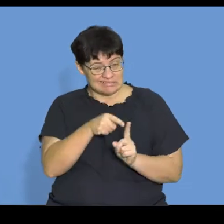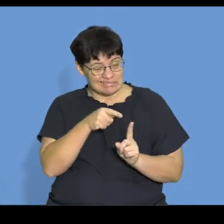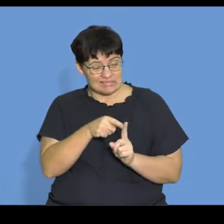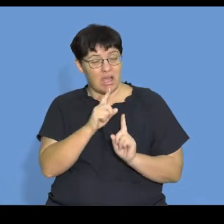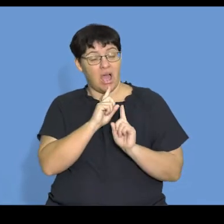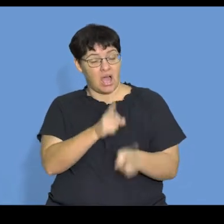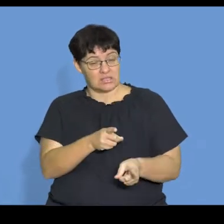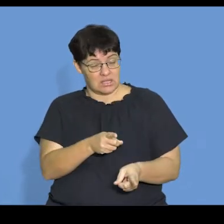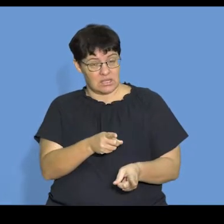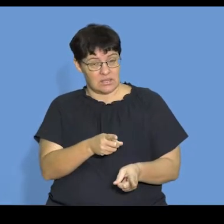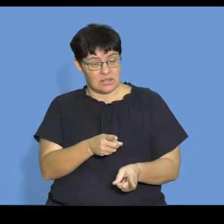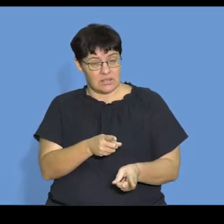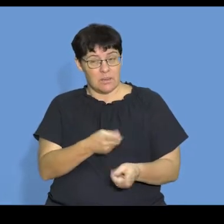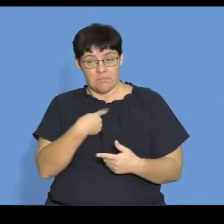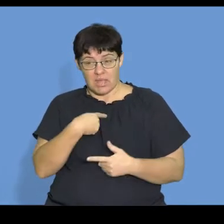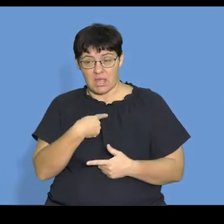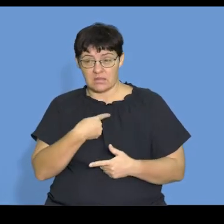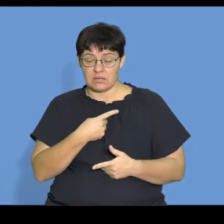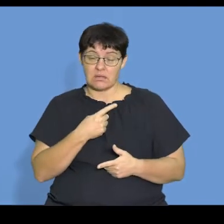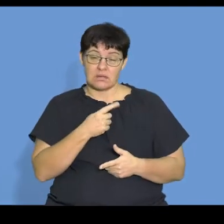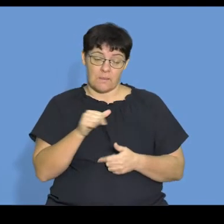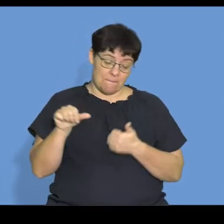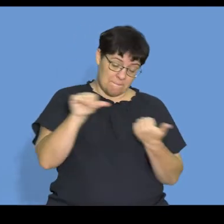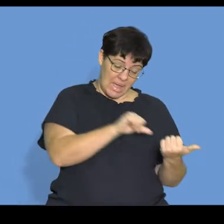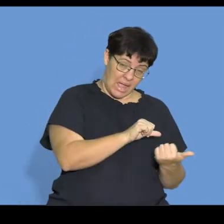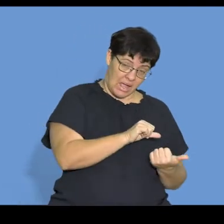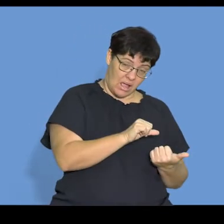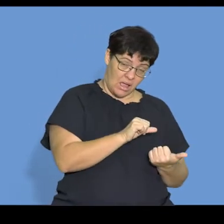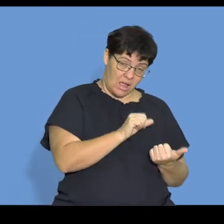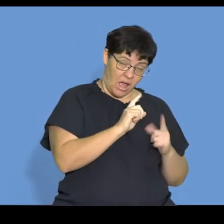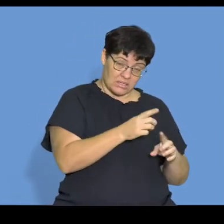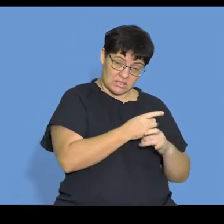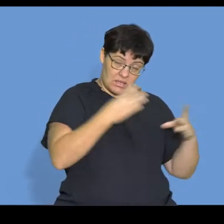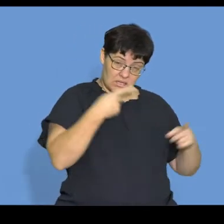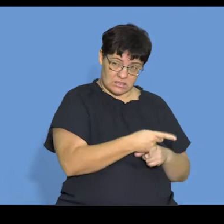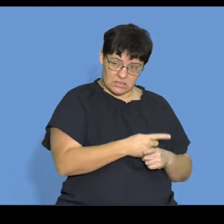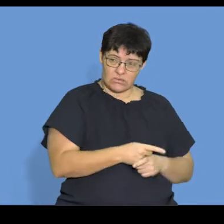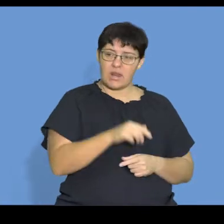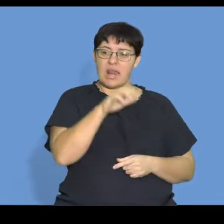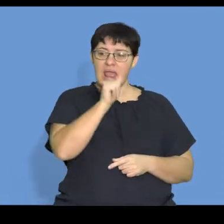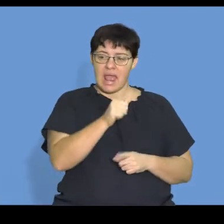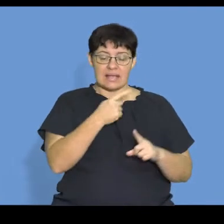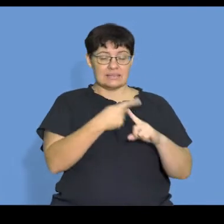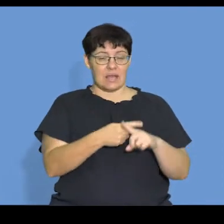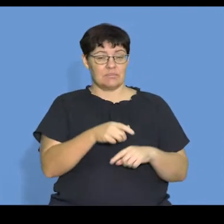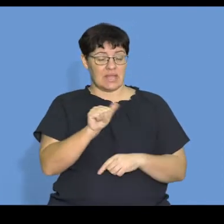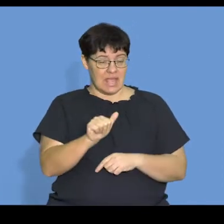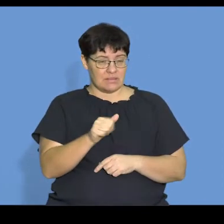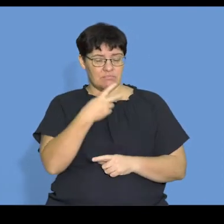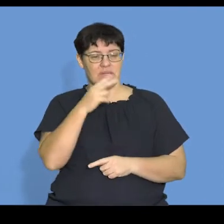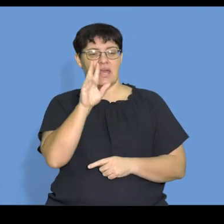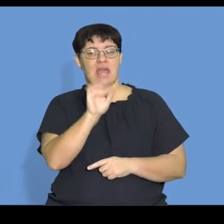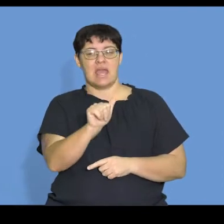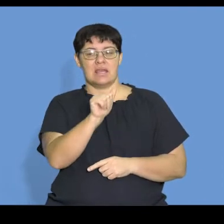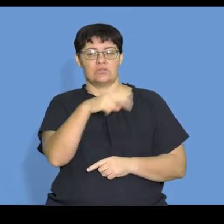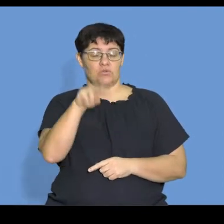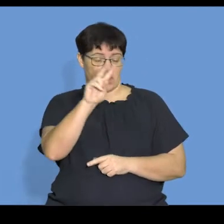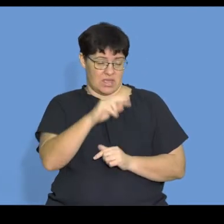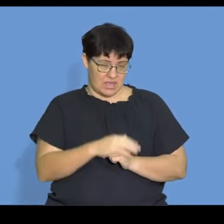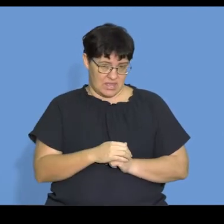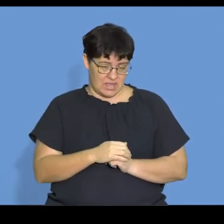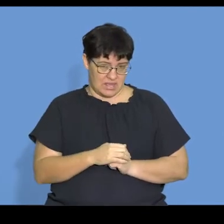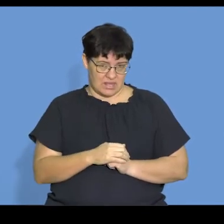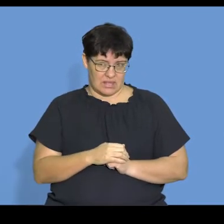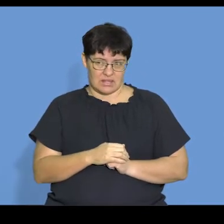give you the original question. Remember, a multiplied by a will be a squared. We use FOIL, remember when we spoke